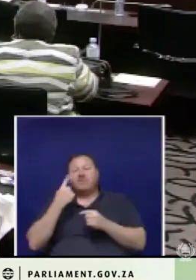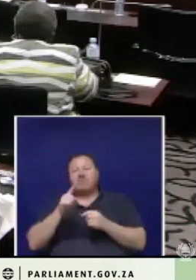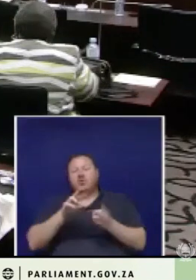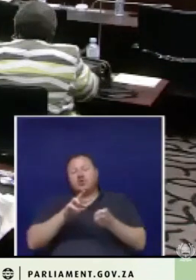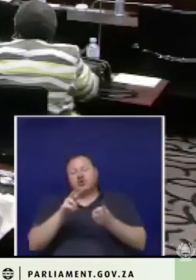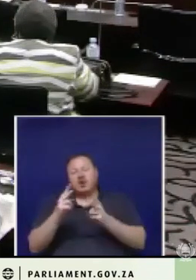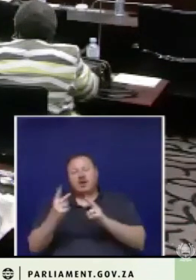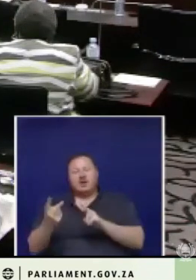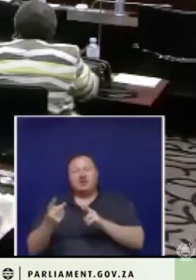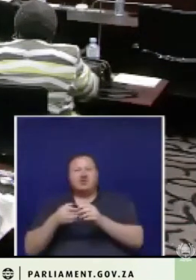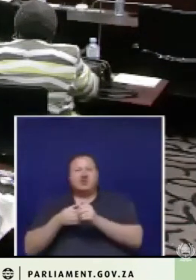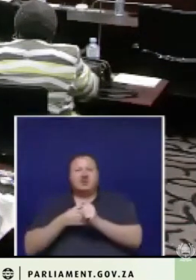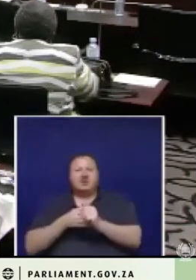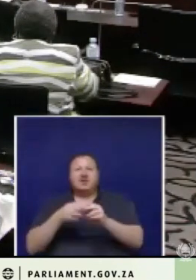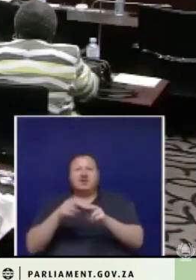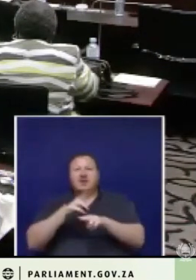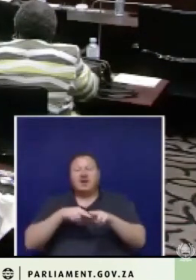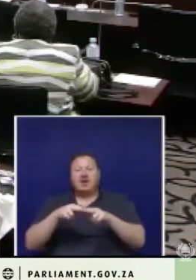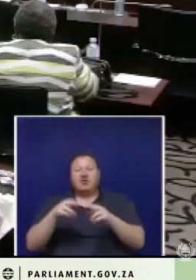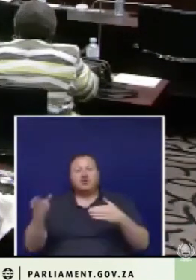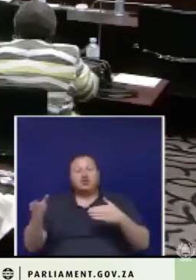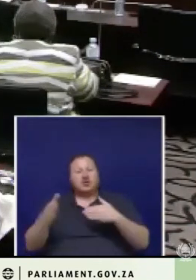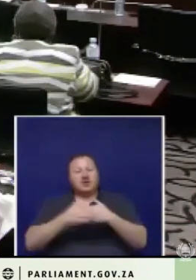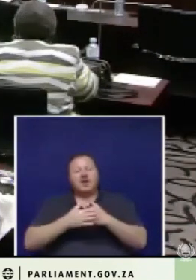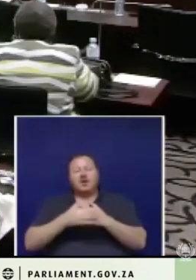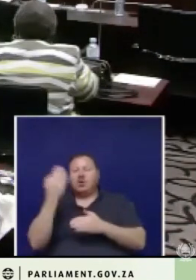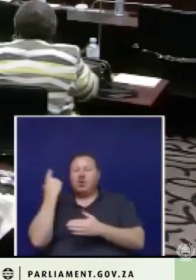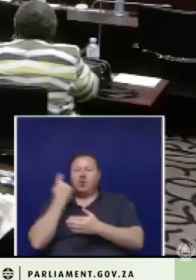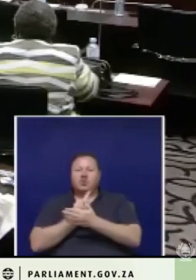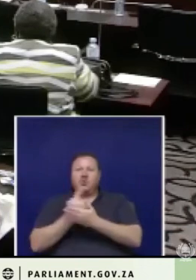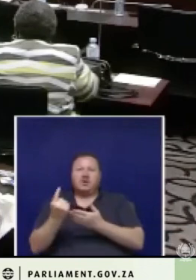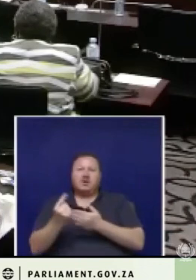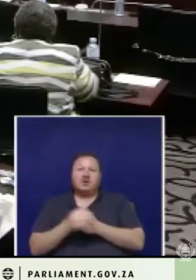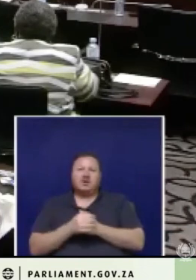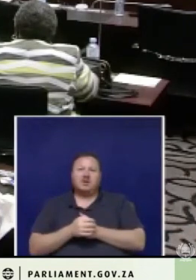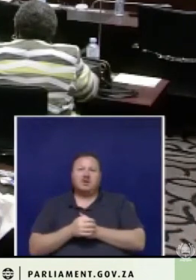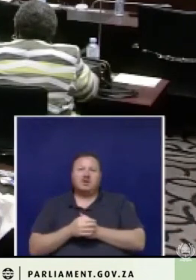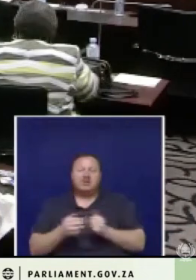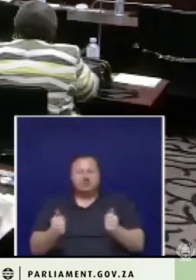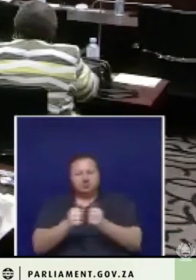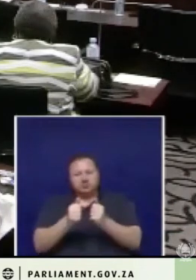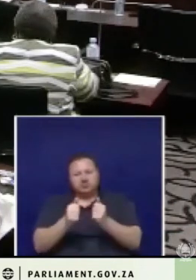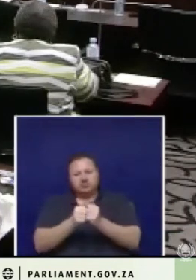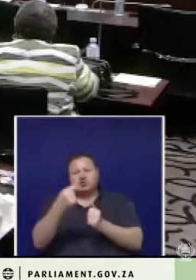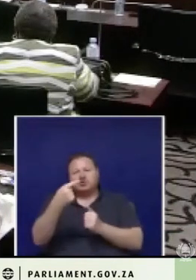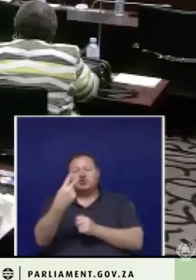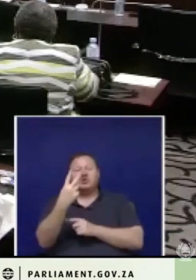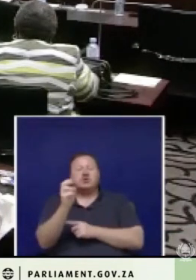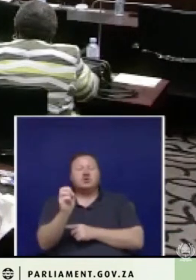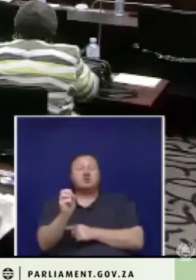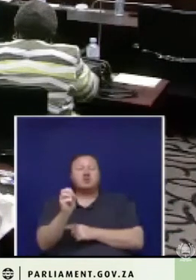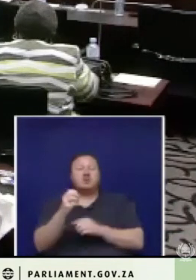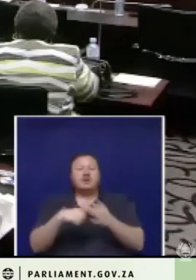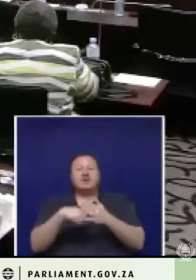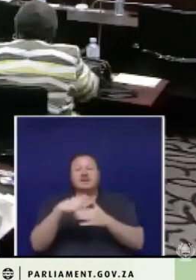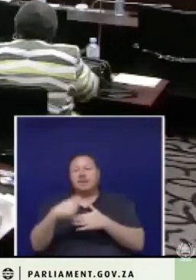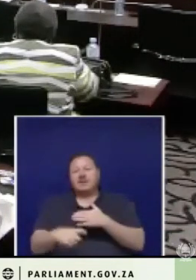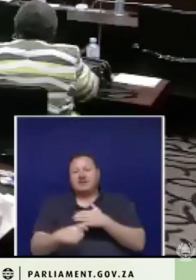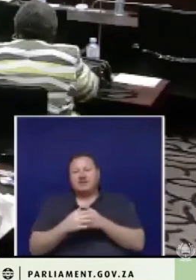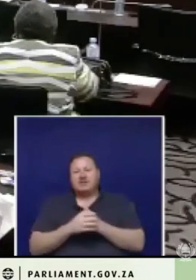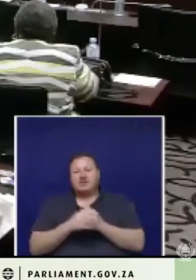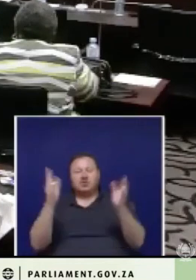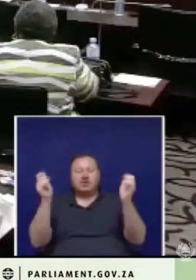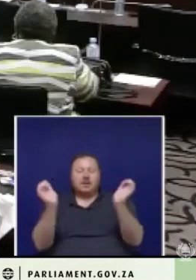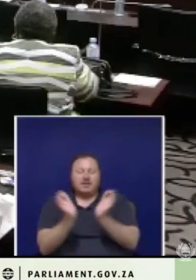for a national shutdown last week to coincide with the G20 summit, highlighted the economic and